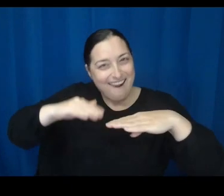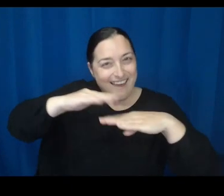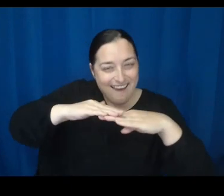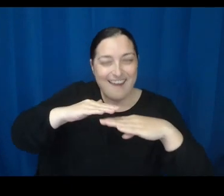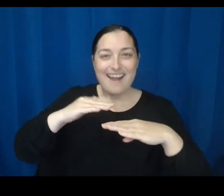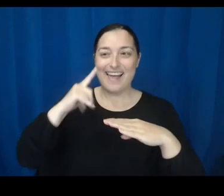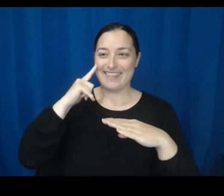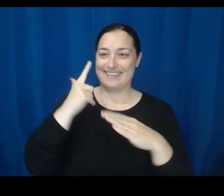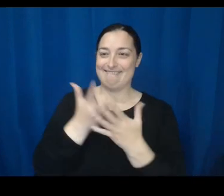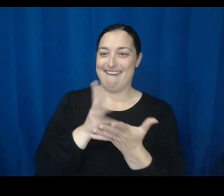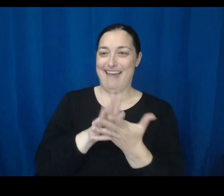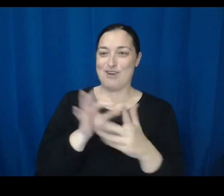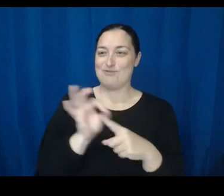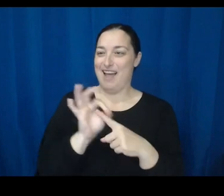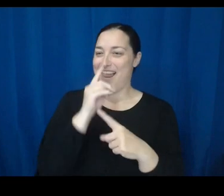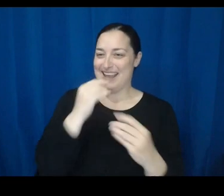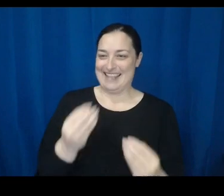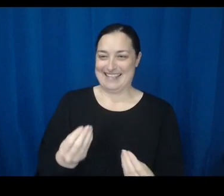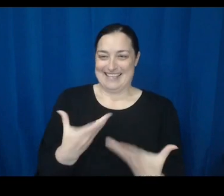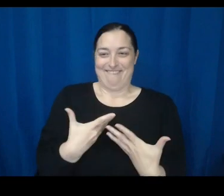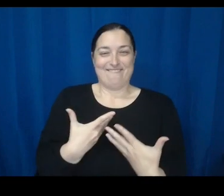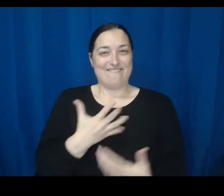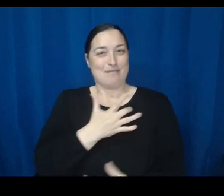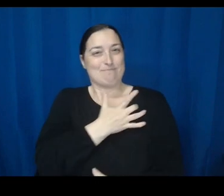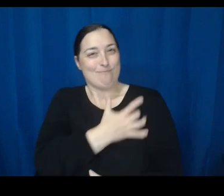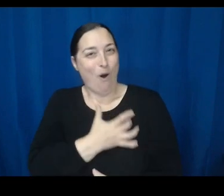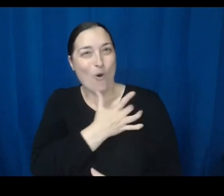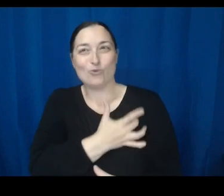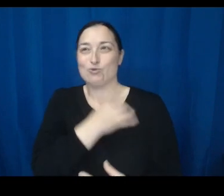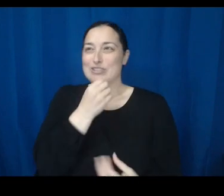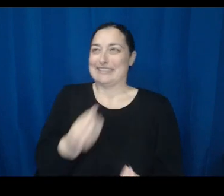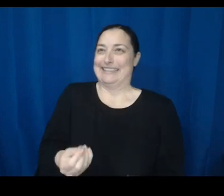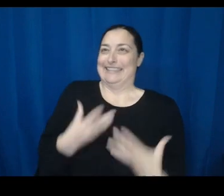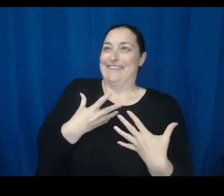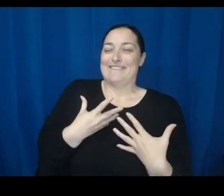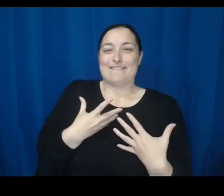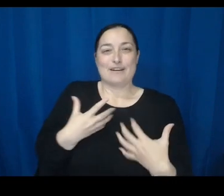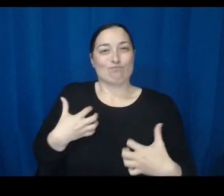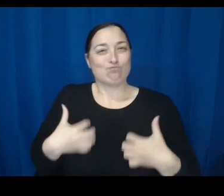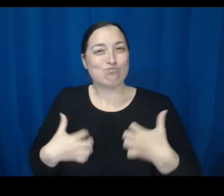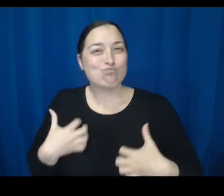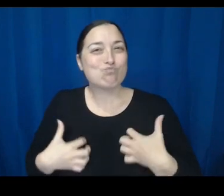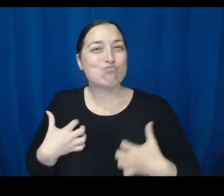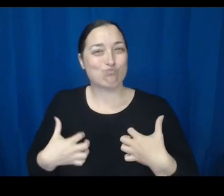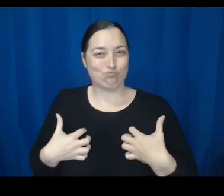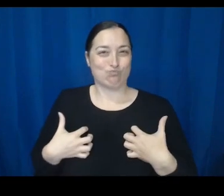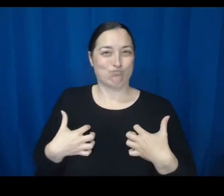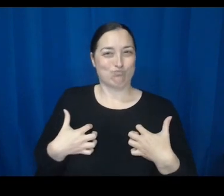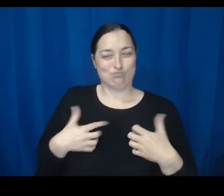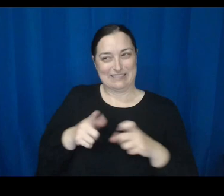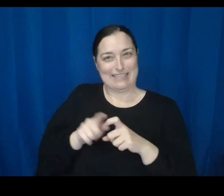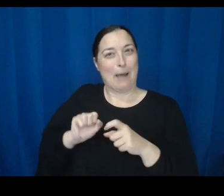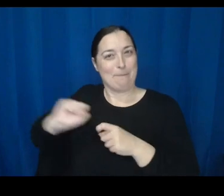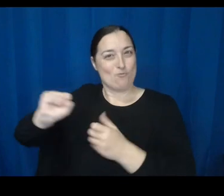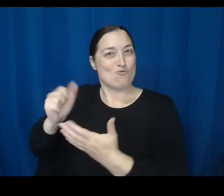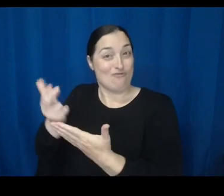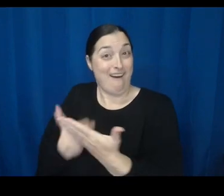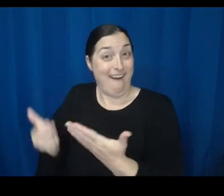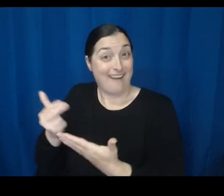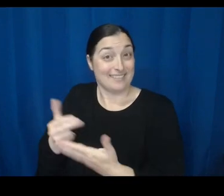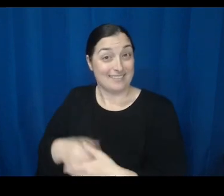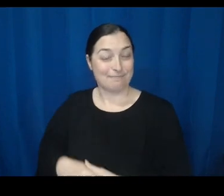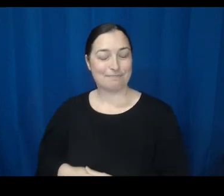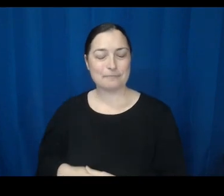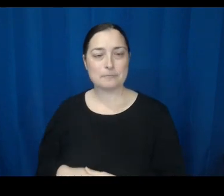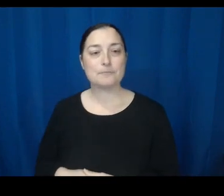be emotive, you know, it can relay sort of energy and excitement like we see in so many of her works. And